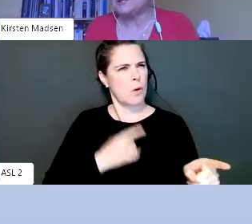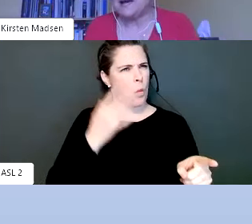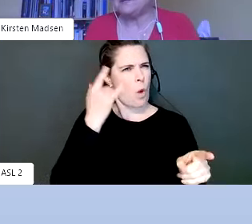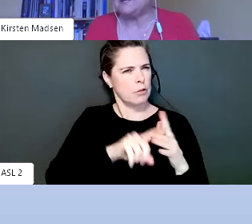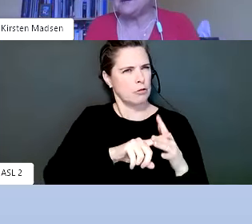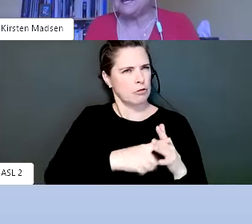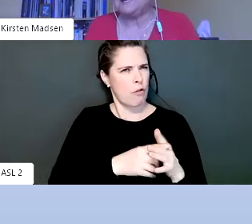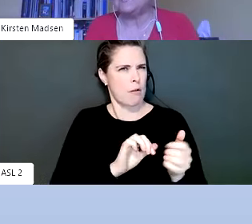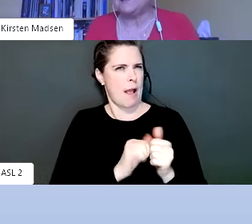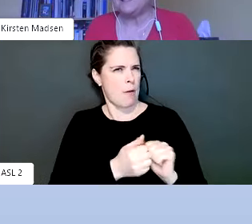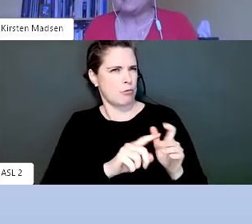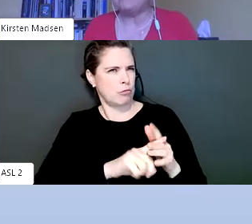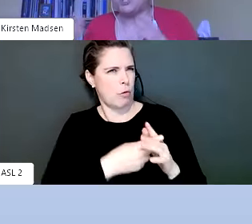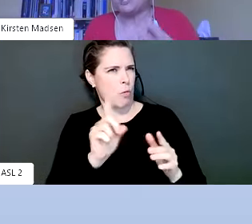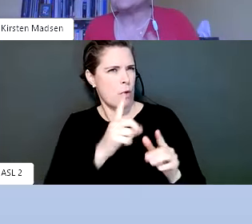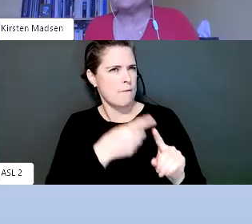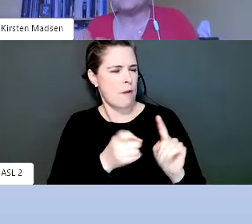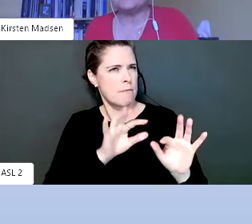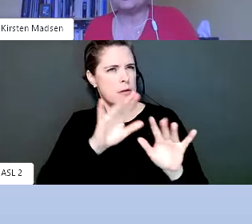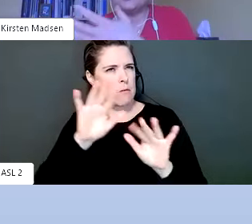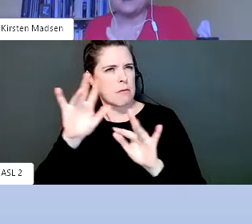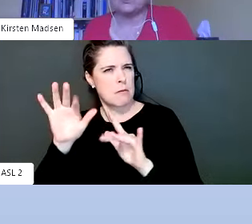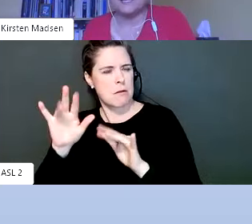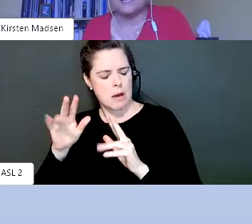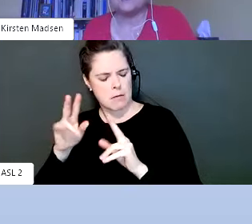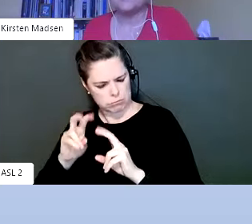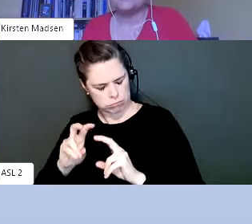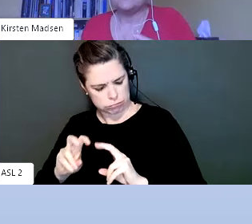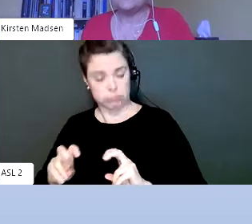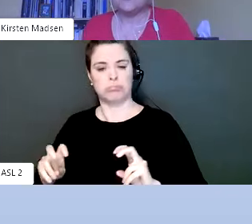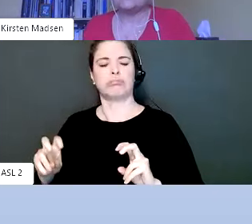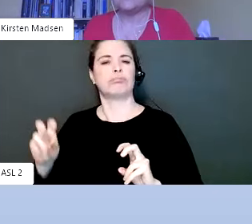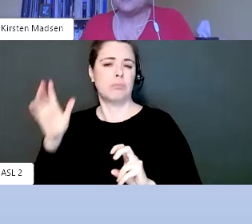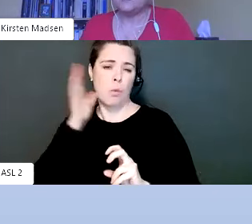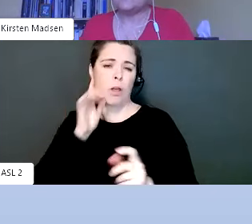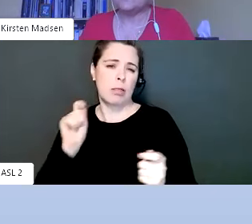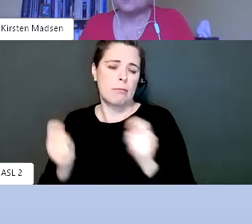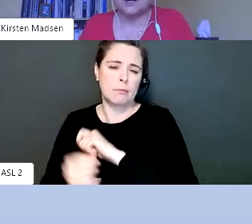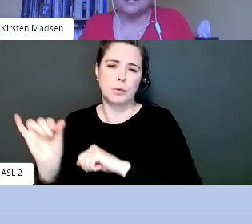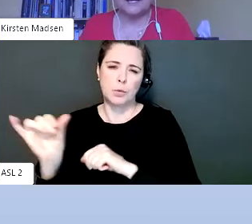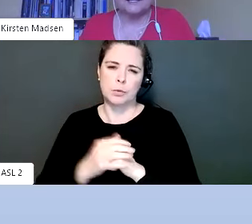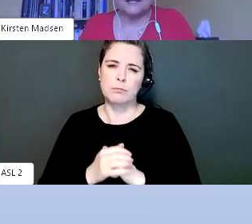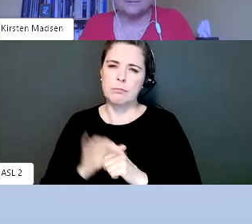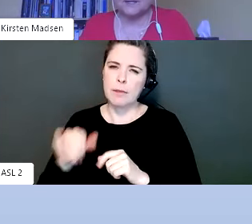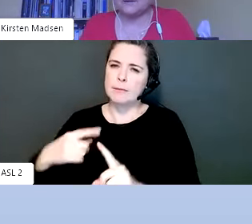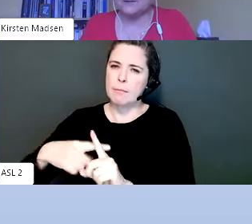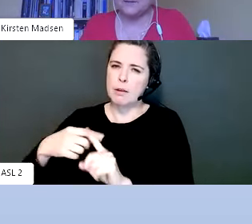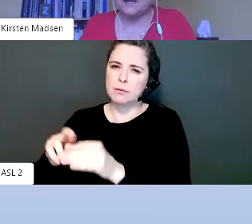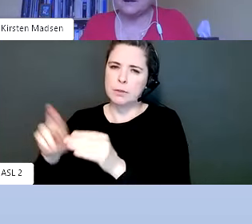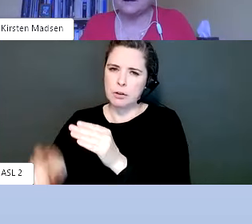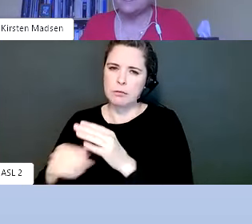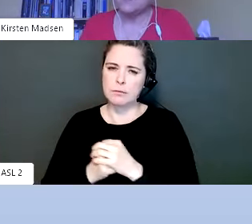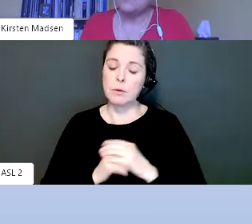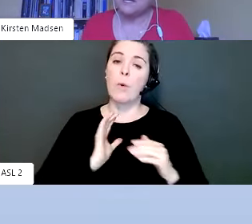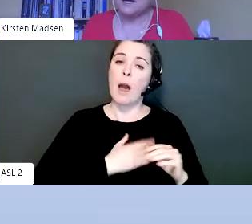just happened to be a positive additional outcome that even though the target is peer to